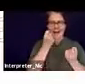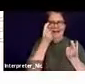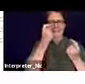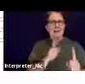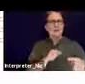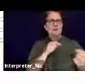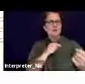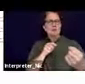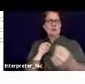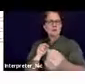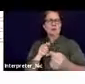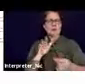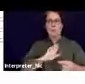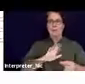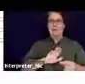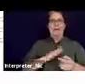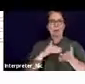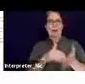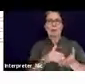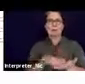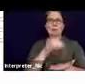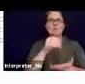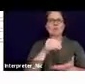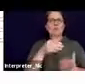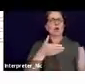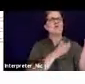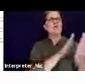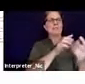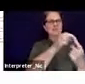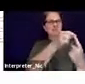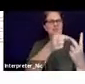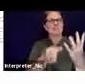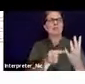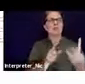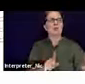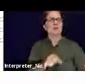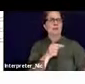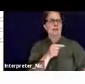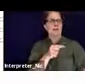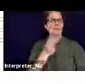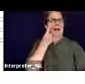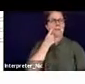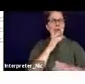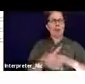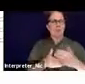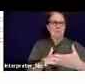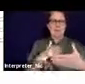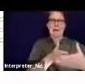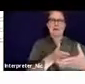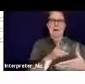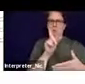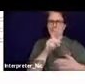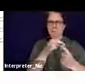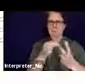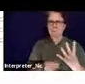to address these challenges. So let's just have a look at what the barriers and challenges are. So first of all, let's